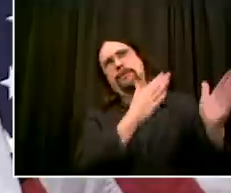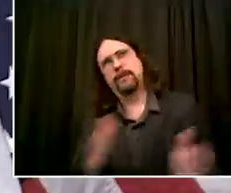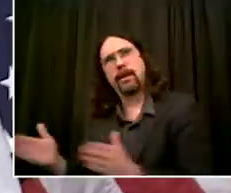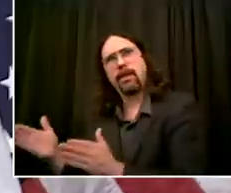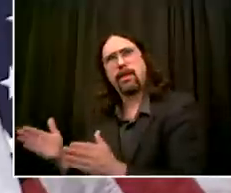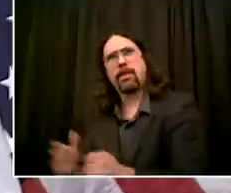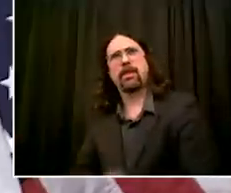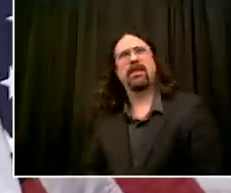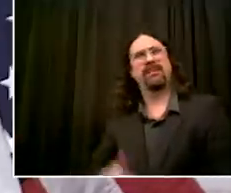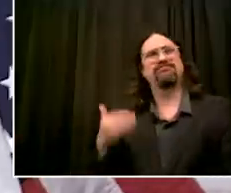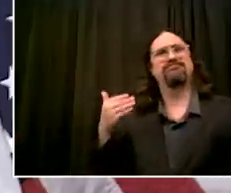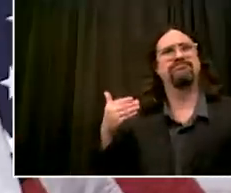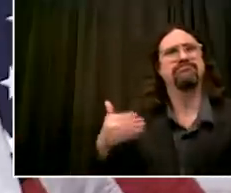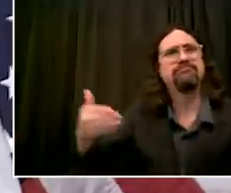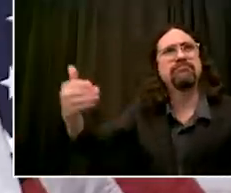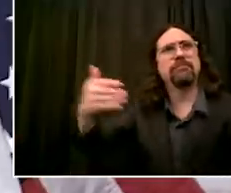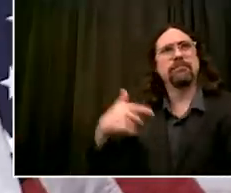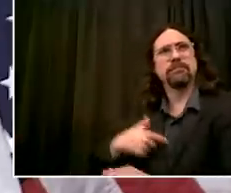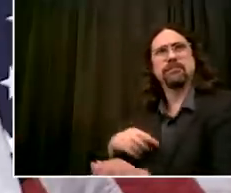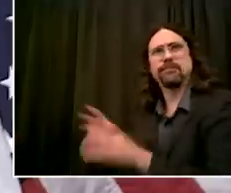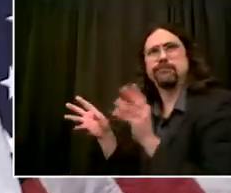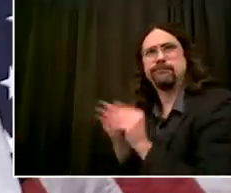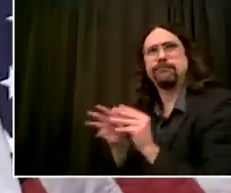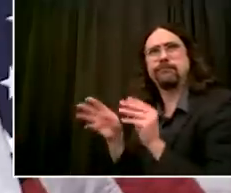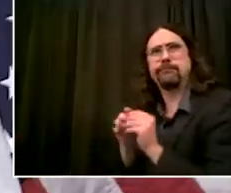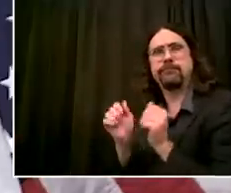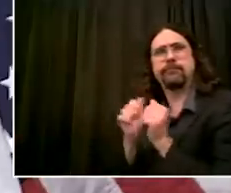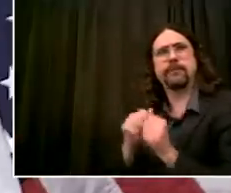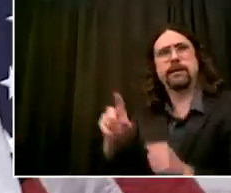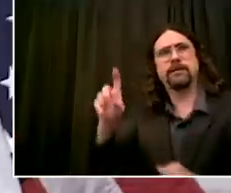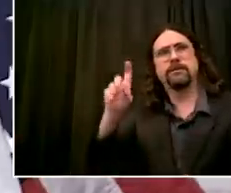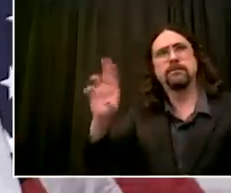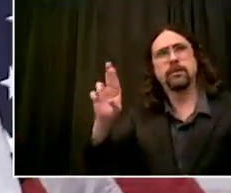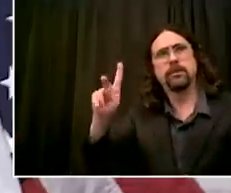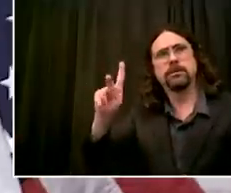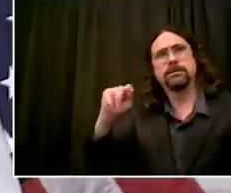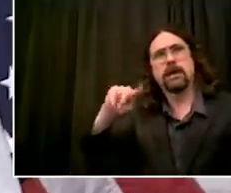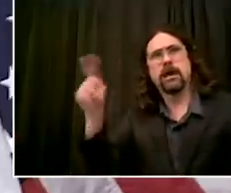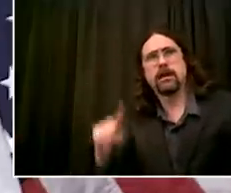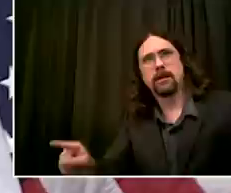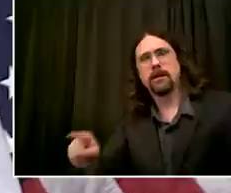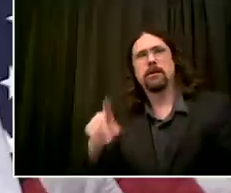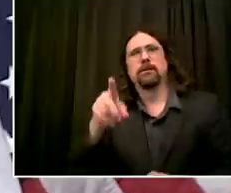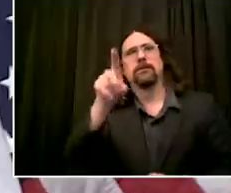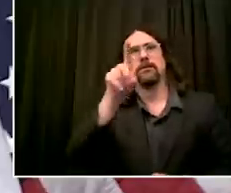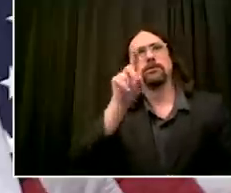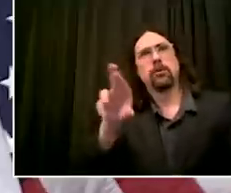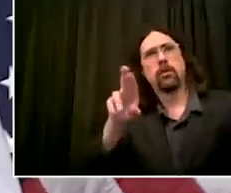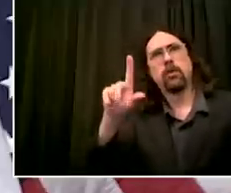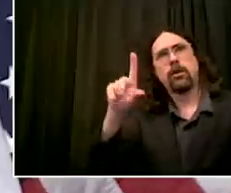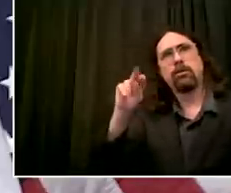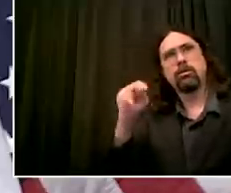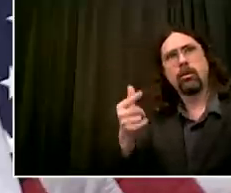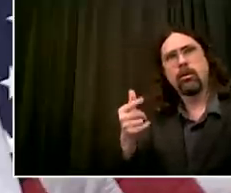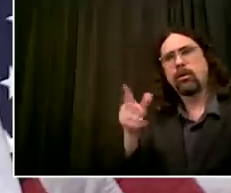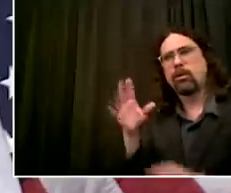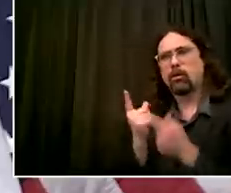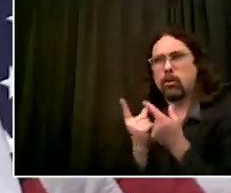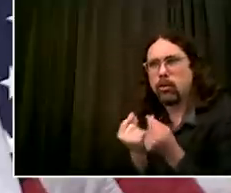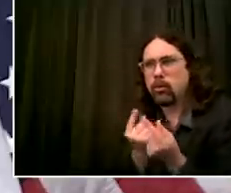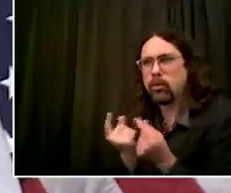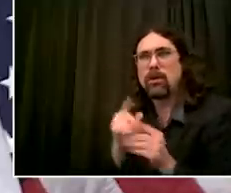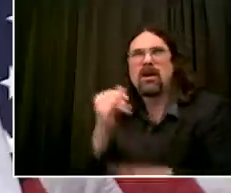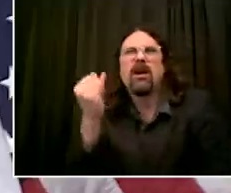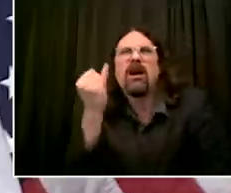and days. Most likely, if there's a problem, it will emerge over a period of at least a week or 2 weeks.